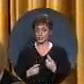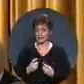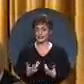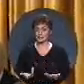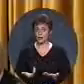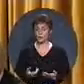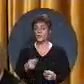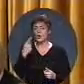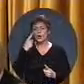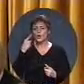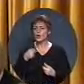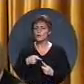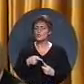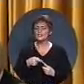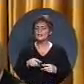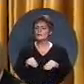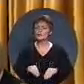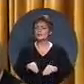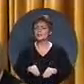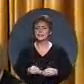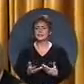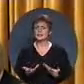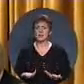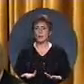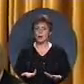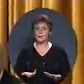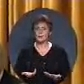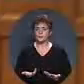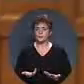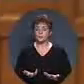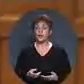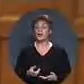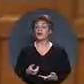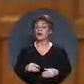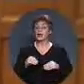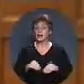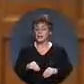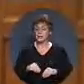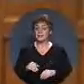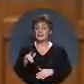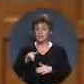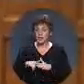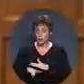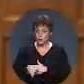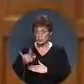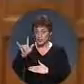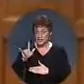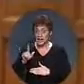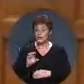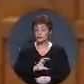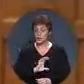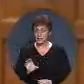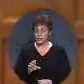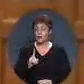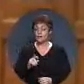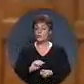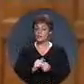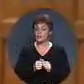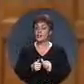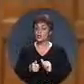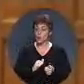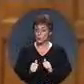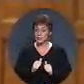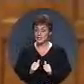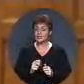for Canada's aerospace and defence industry to be positioned to be a world leader, right, with fair opportunities to supply products, components and